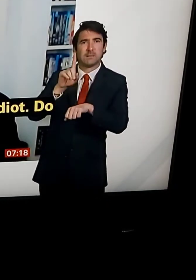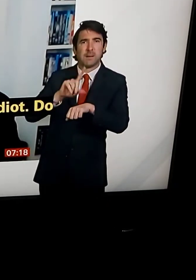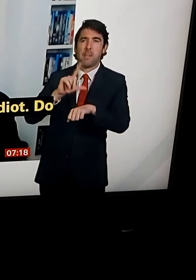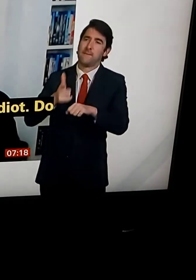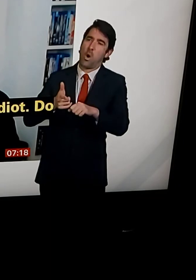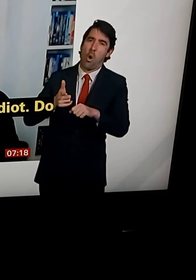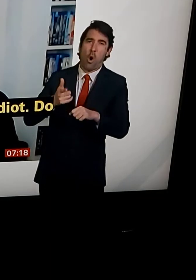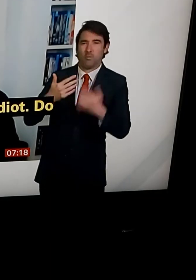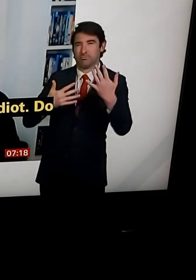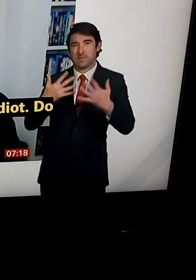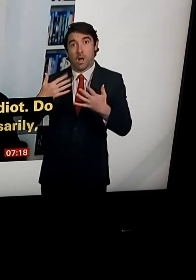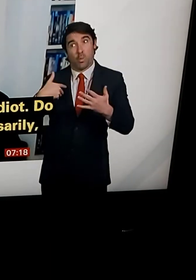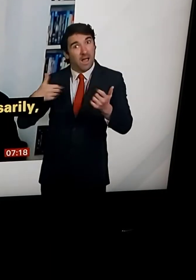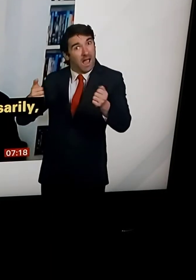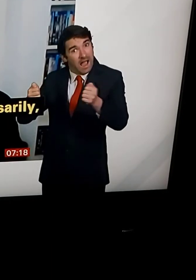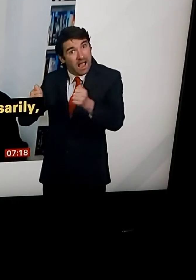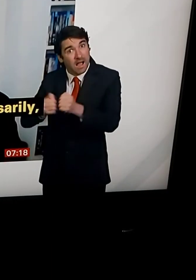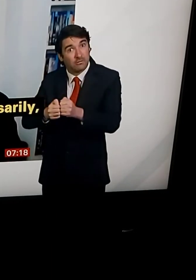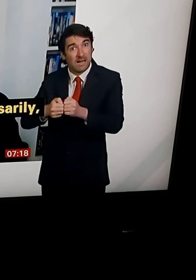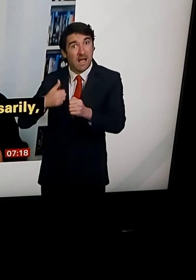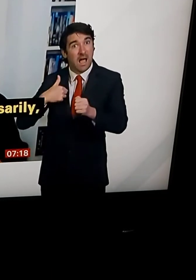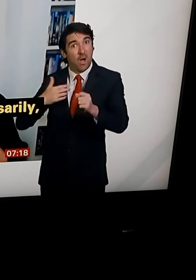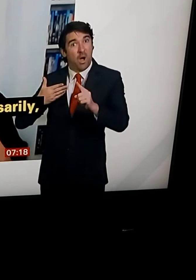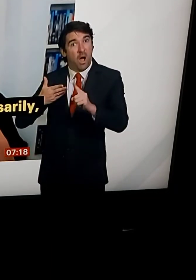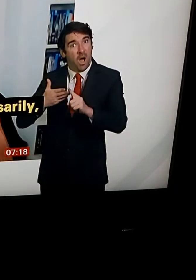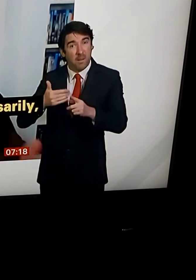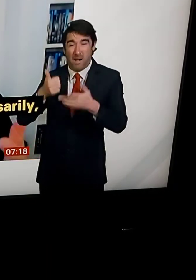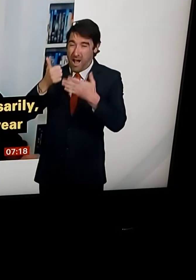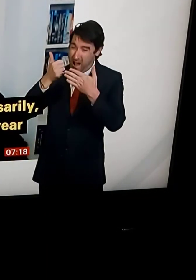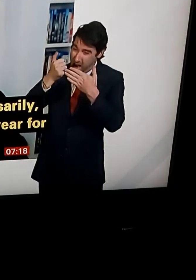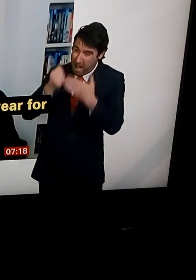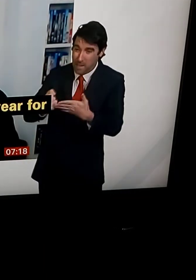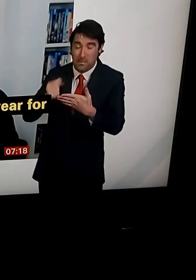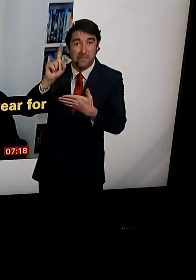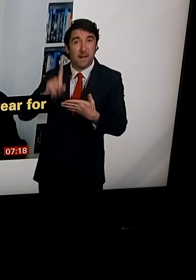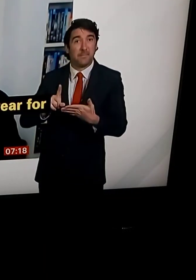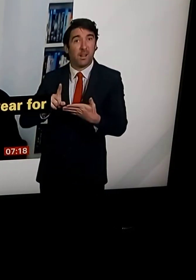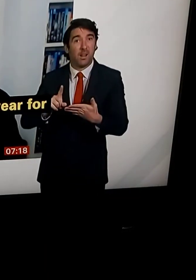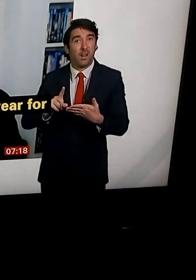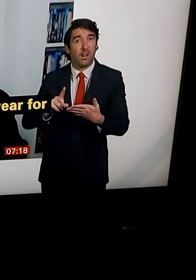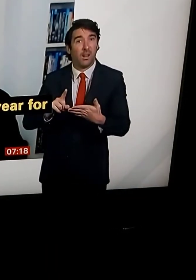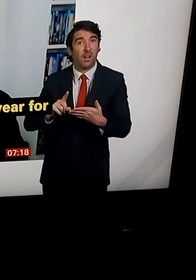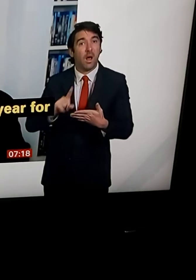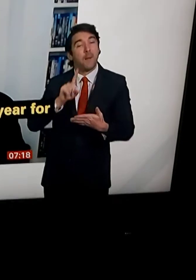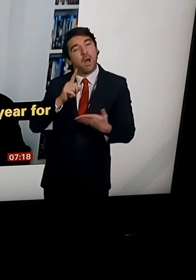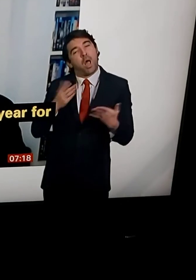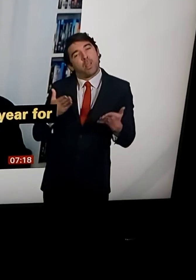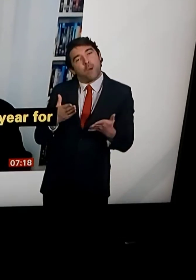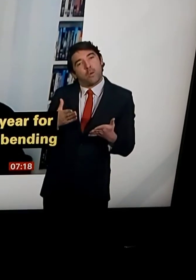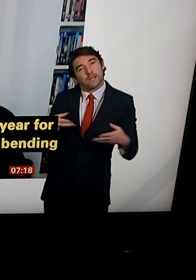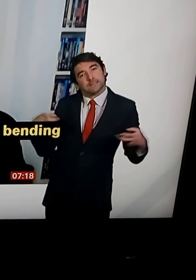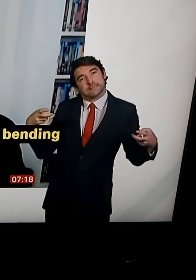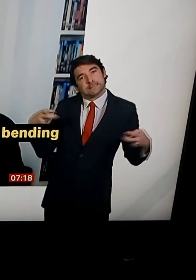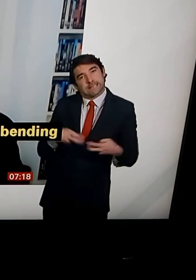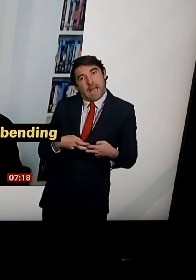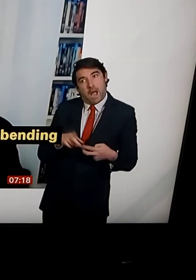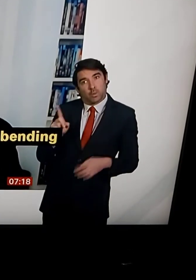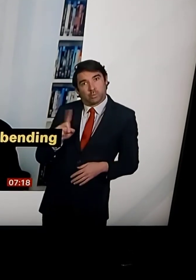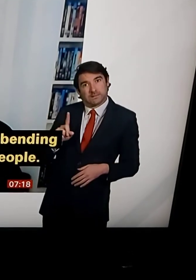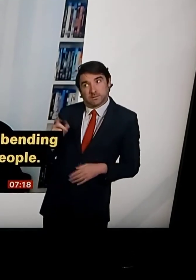We've bending over backwards to help people. The sort of remaining bind in the system is these government-imposed